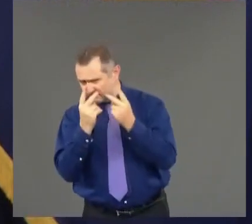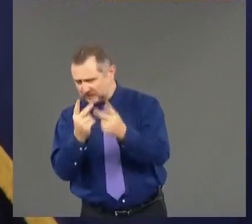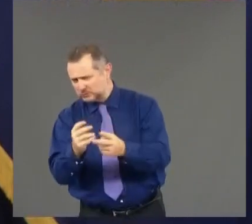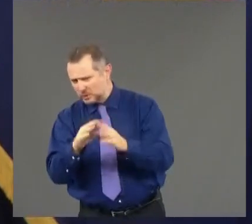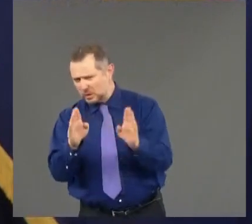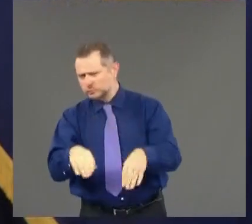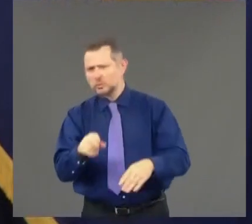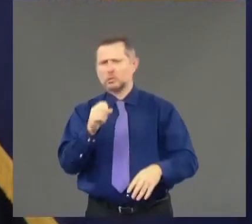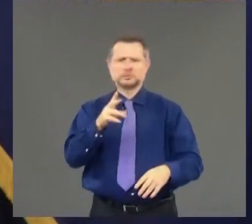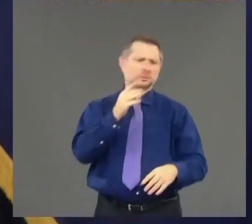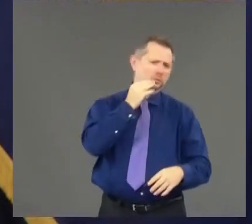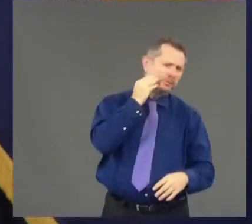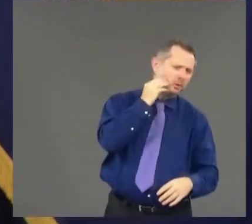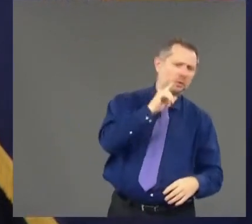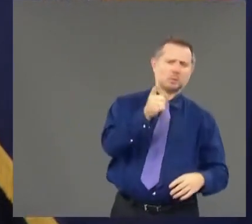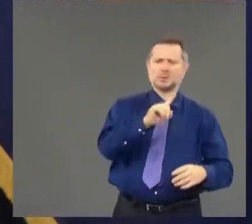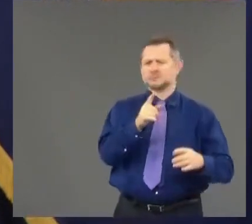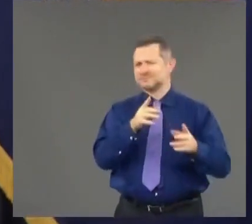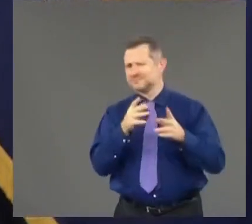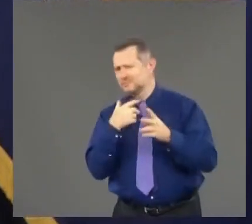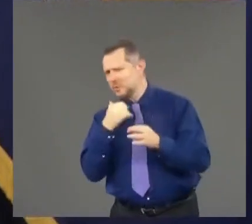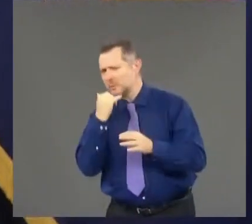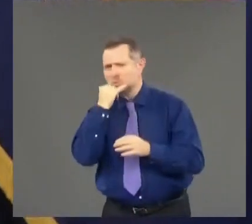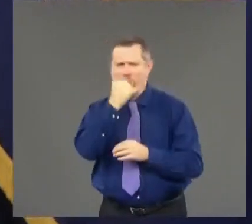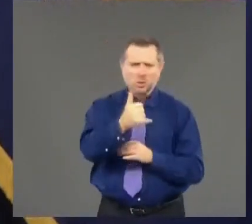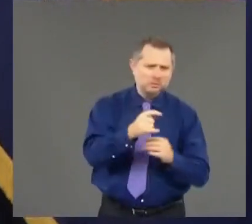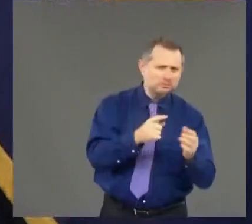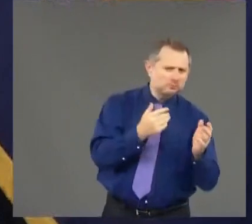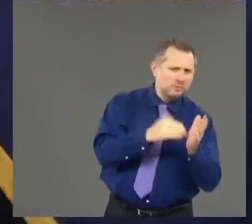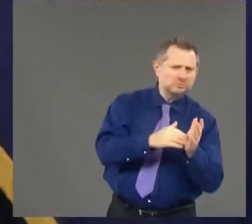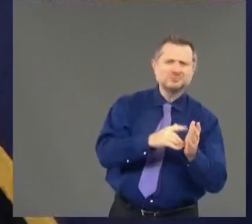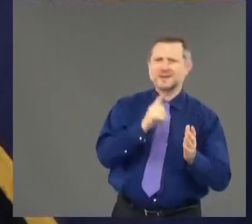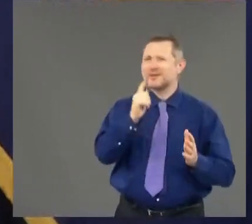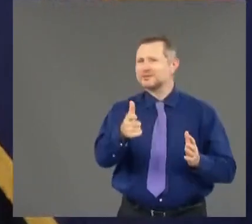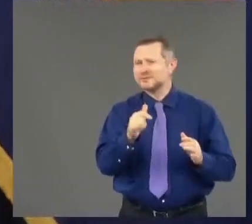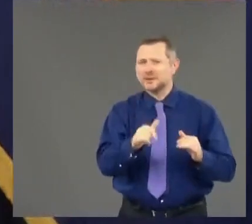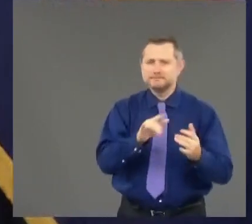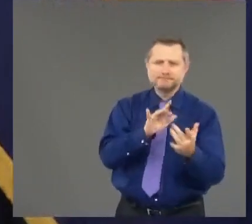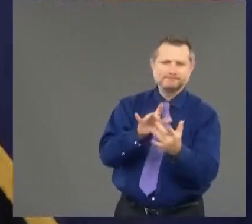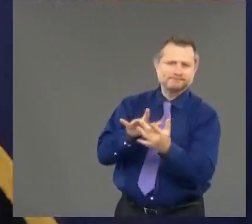me check the number. Let me call you back. They